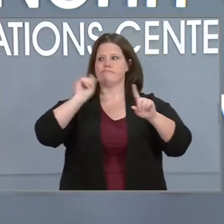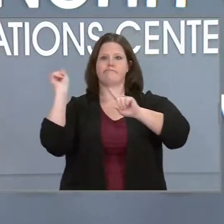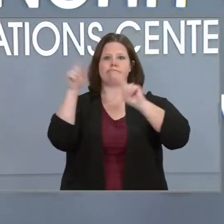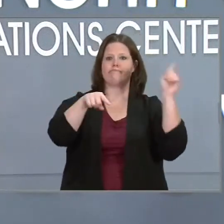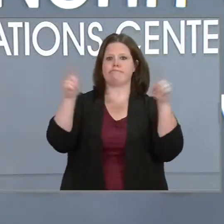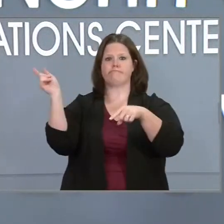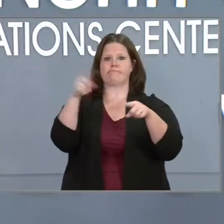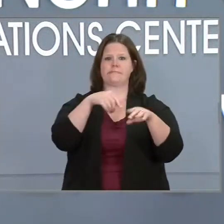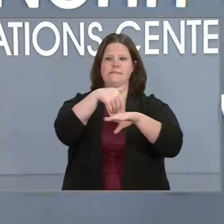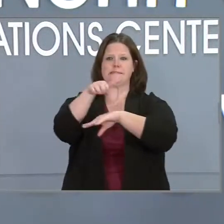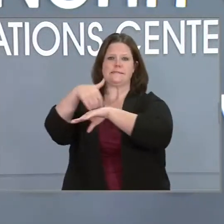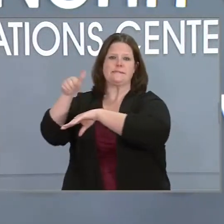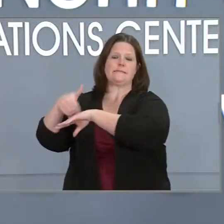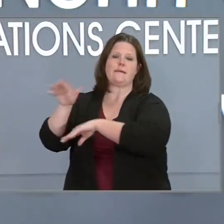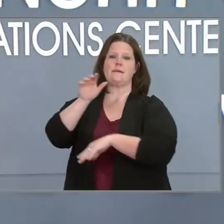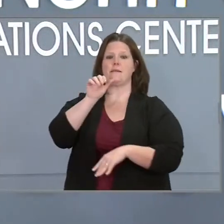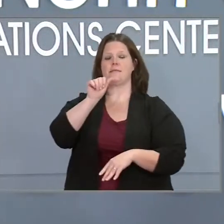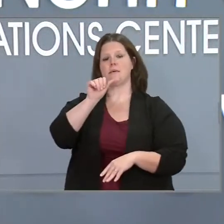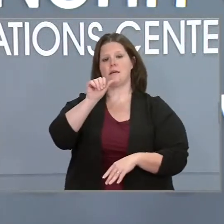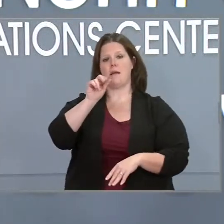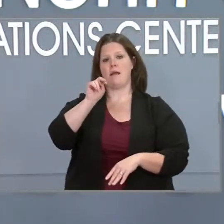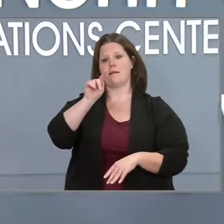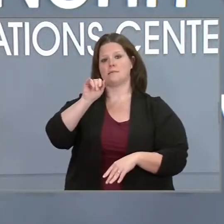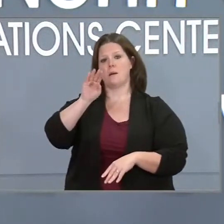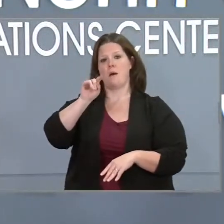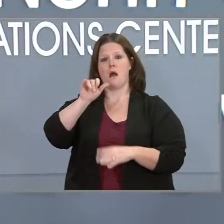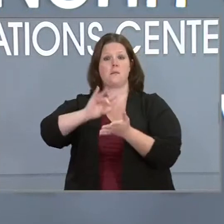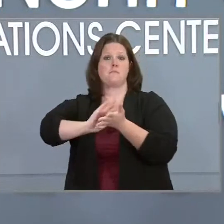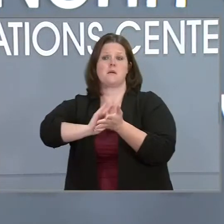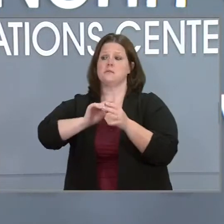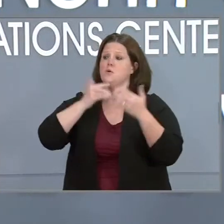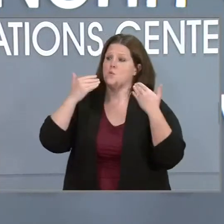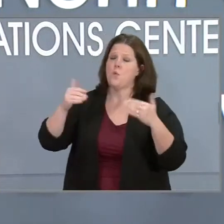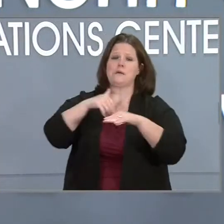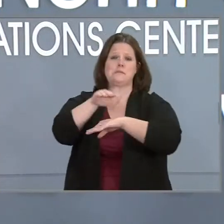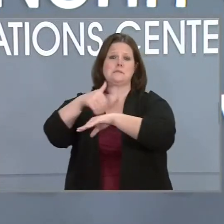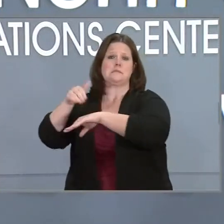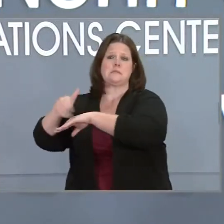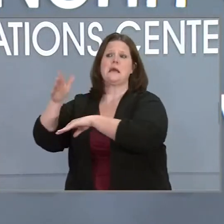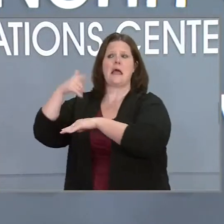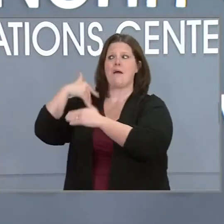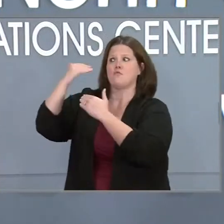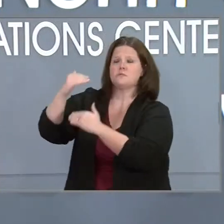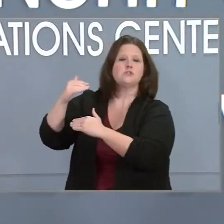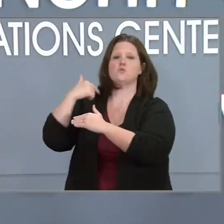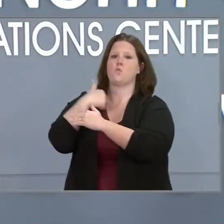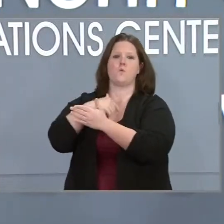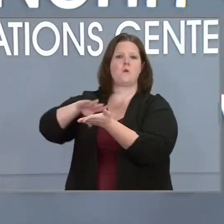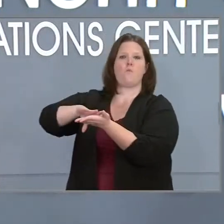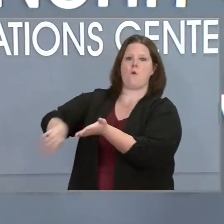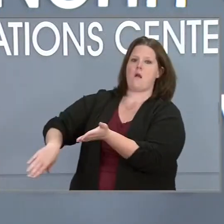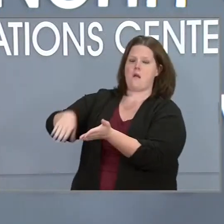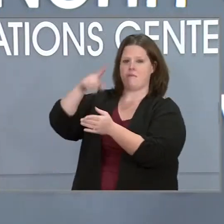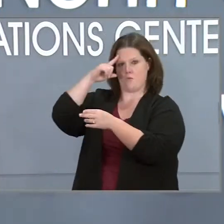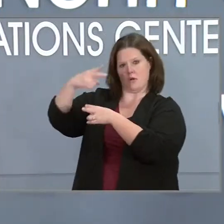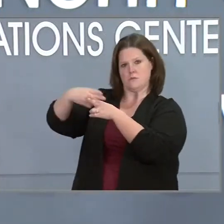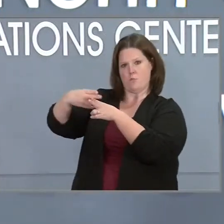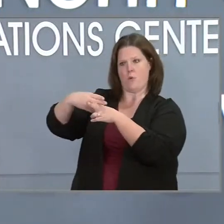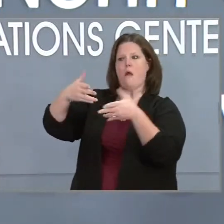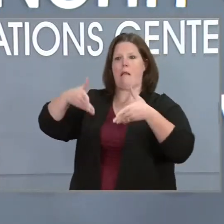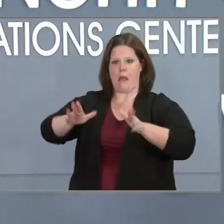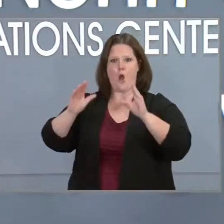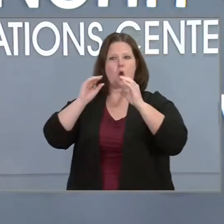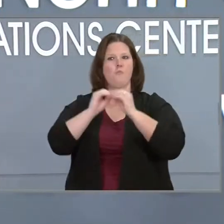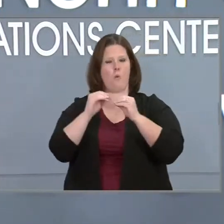across the state. And I think that what we've done so far is the most effective use of the governor's authority in